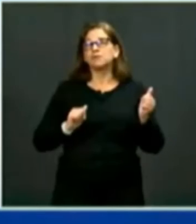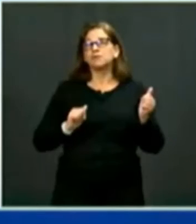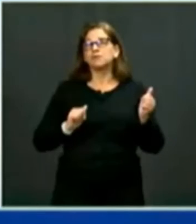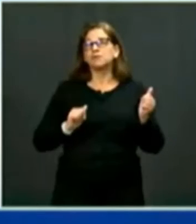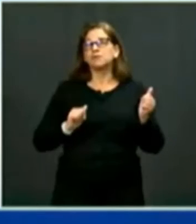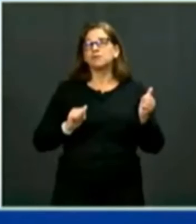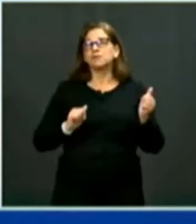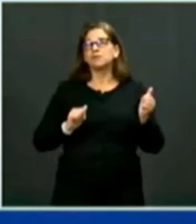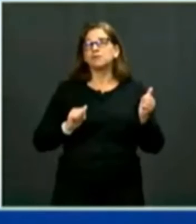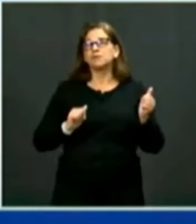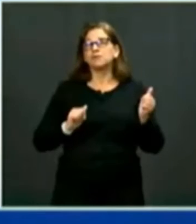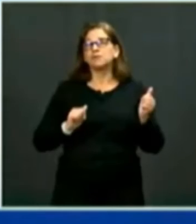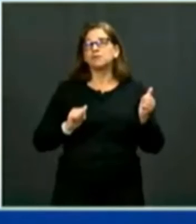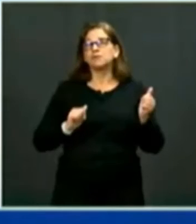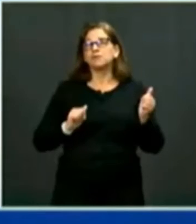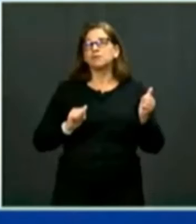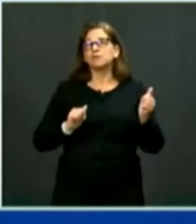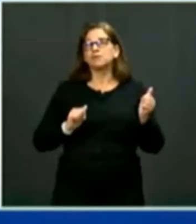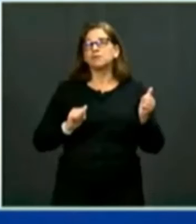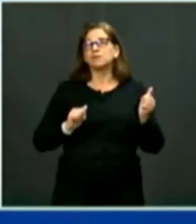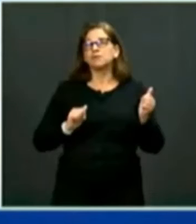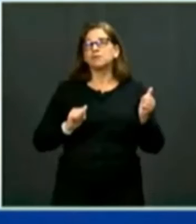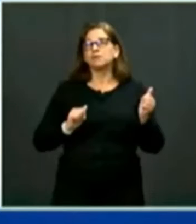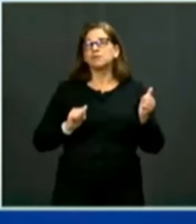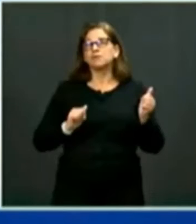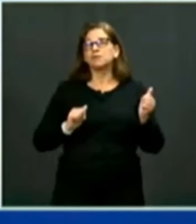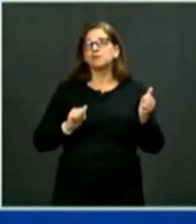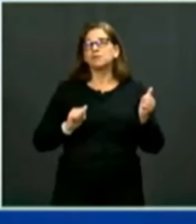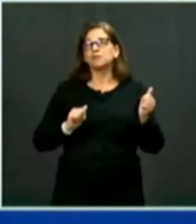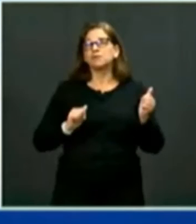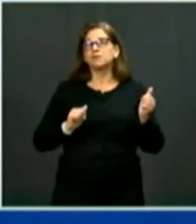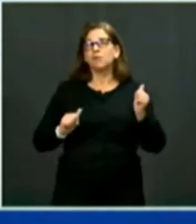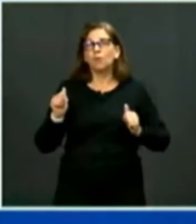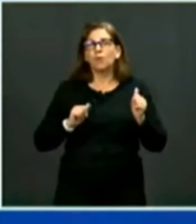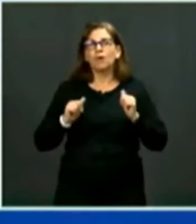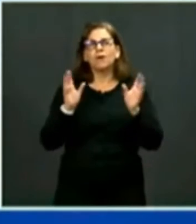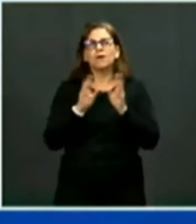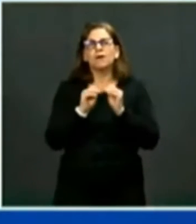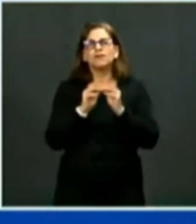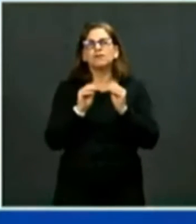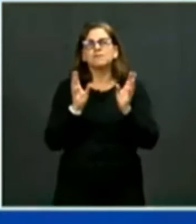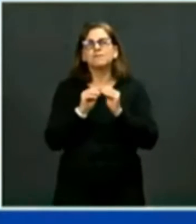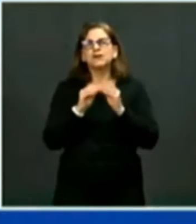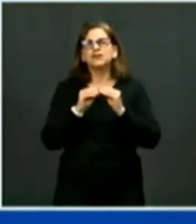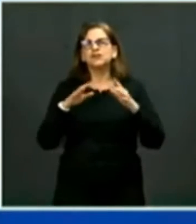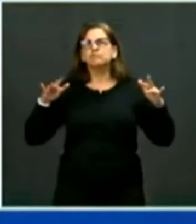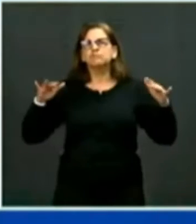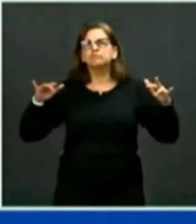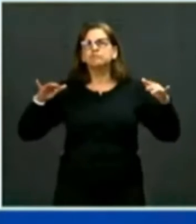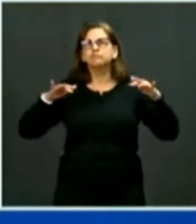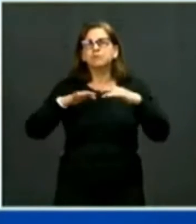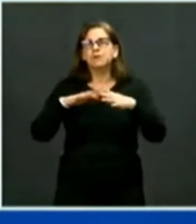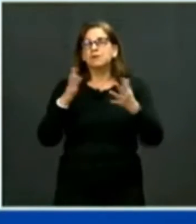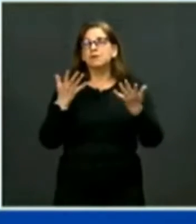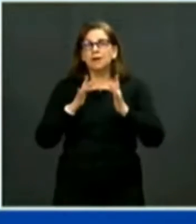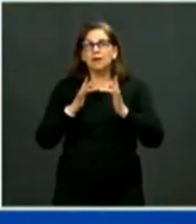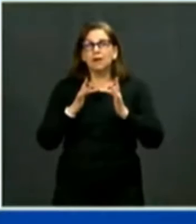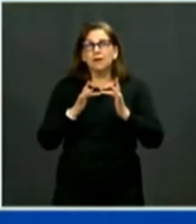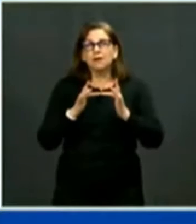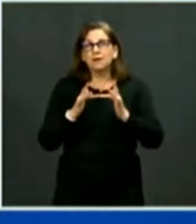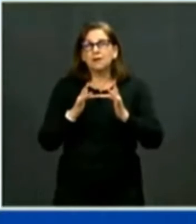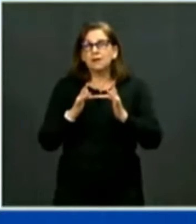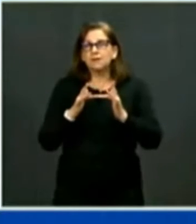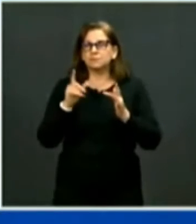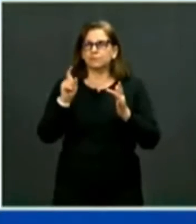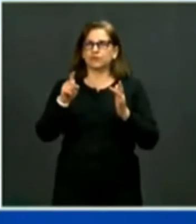Having real guns is fun too. Most people don't know it. You walk into a store and you